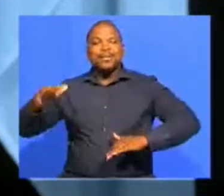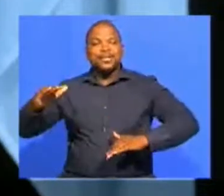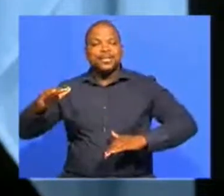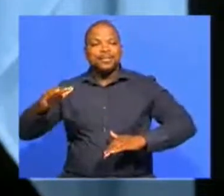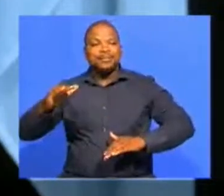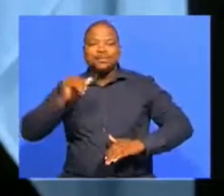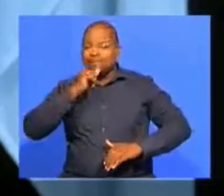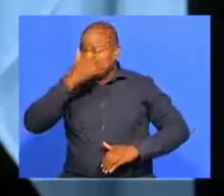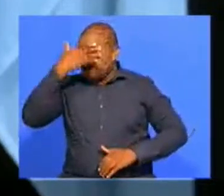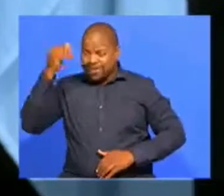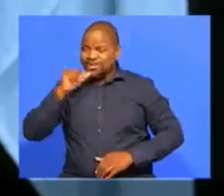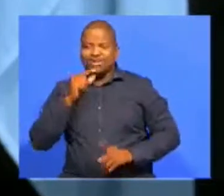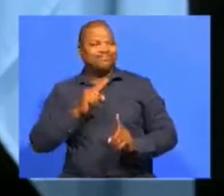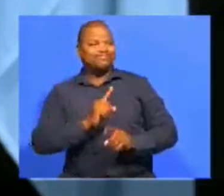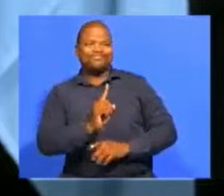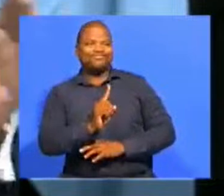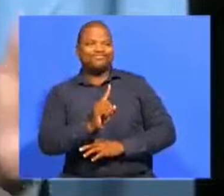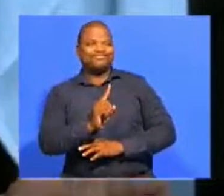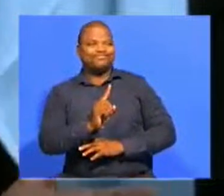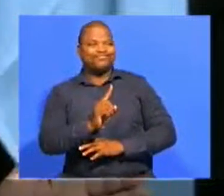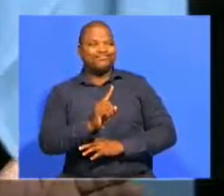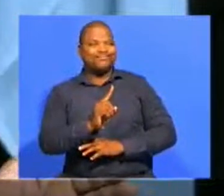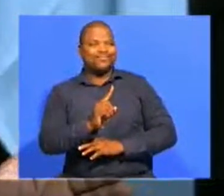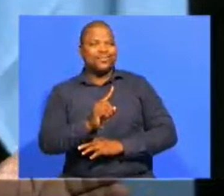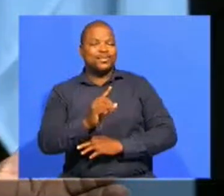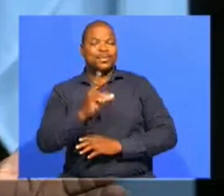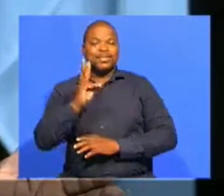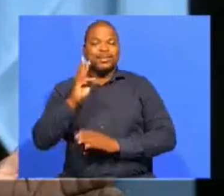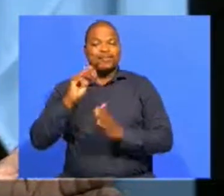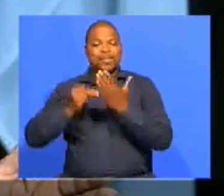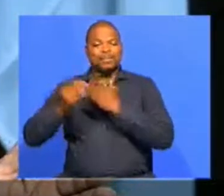not forget, it was but a mere 6 months ago.